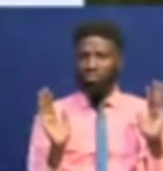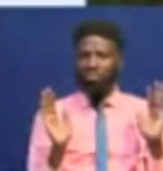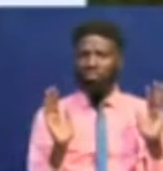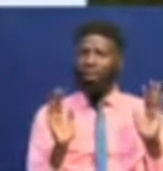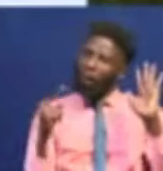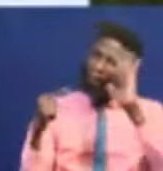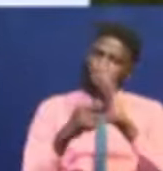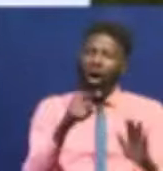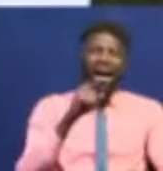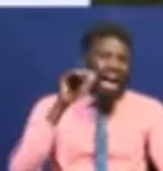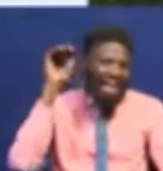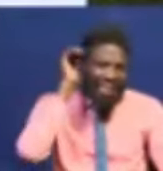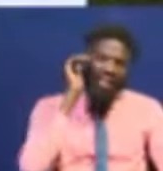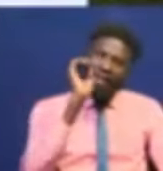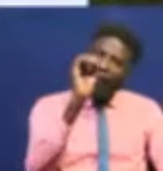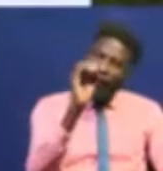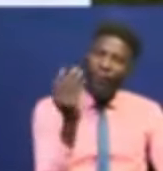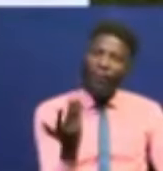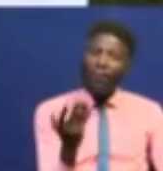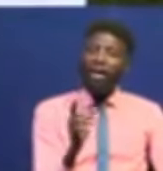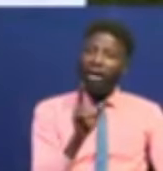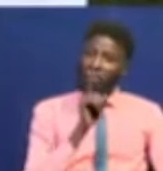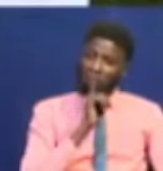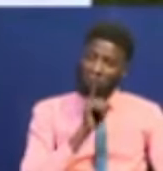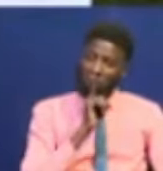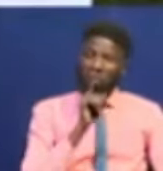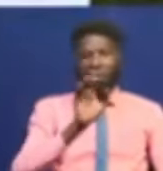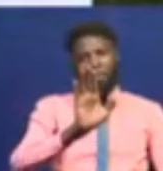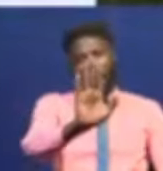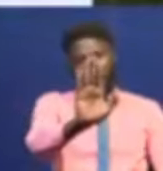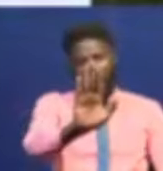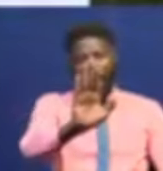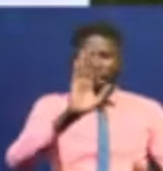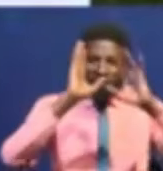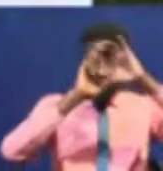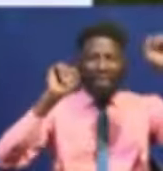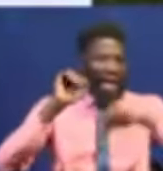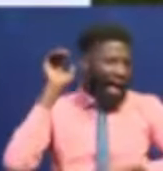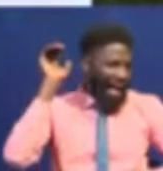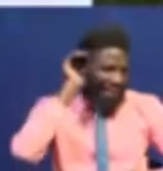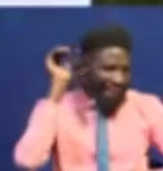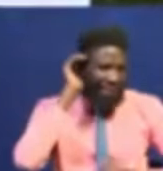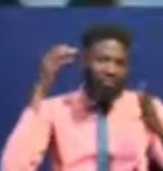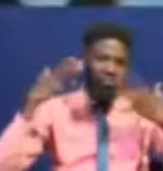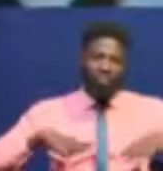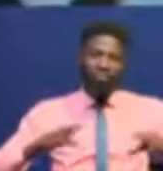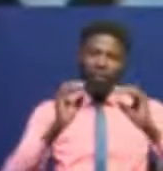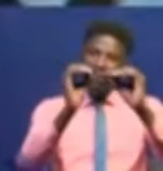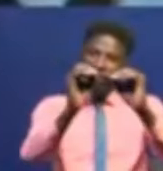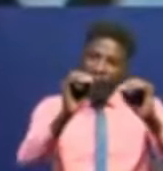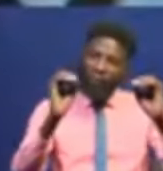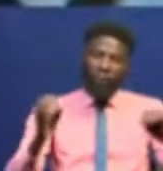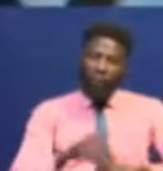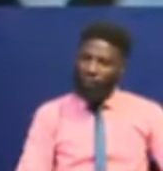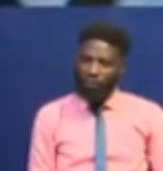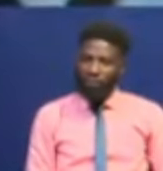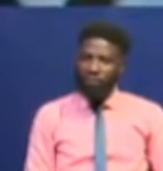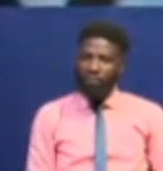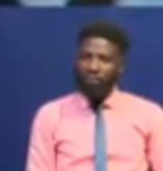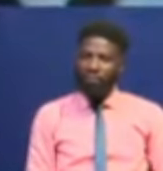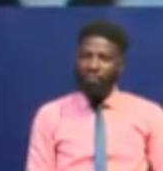listening. They are saying yours is not a listening presidency and yours is not a listening government.